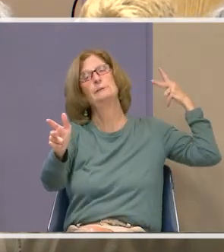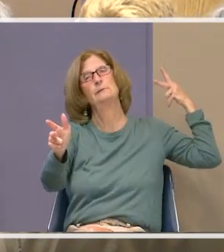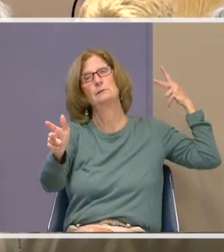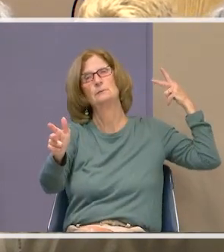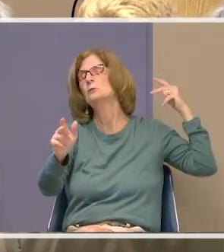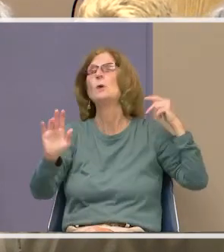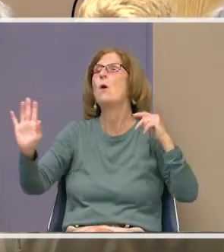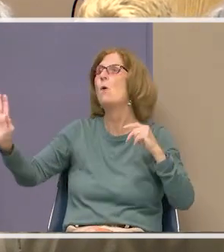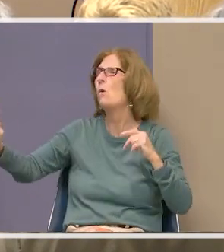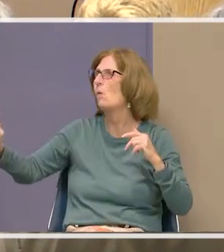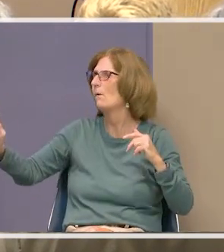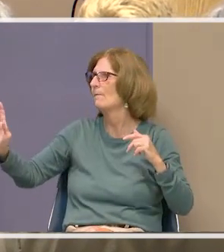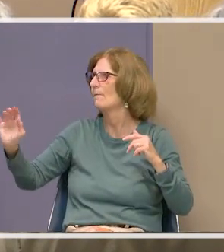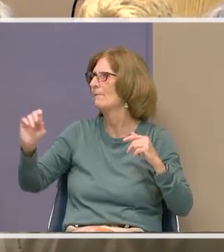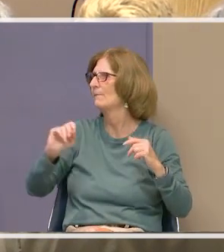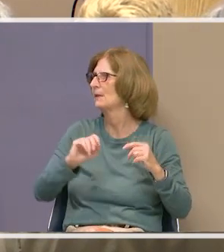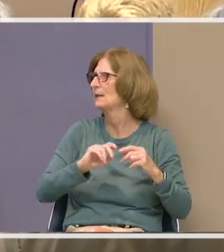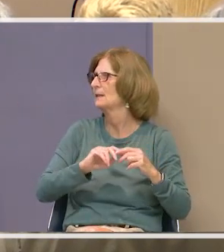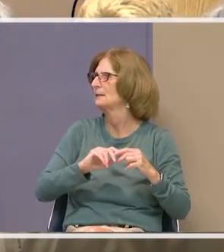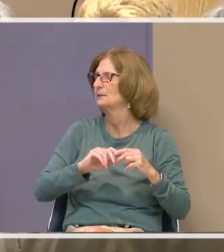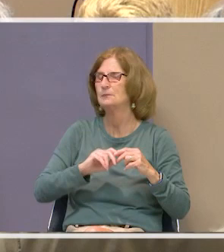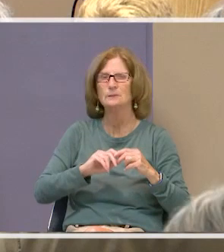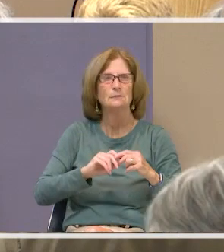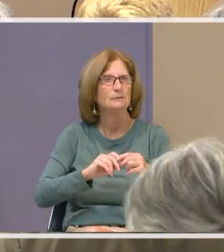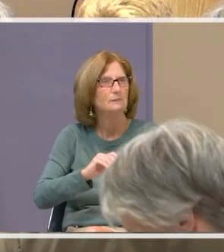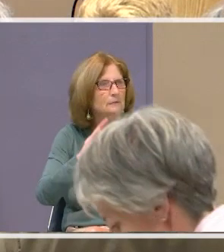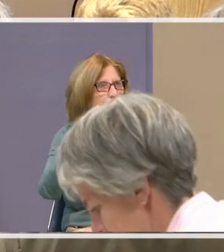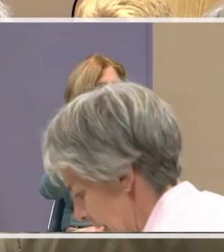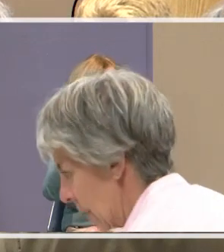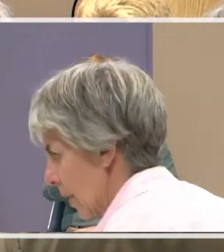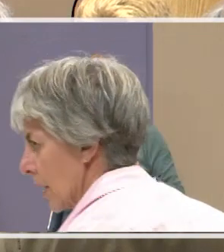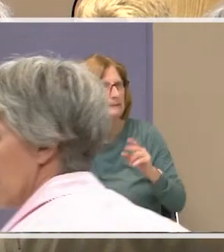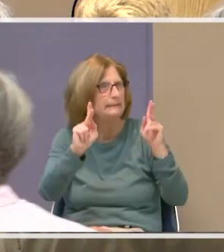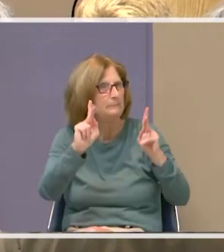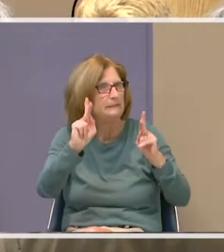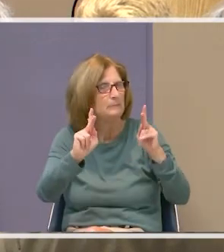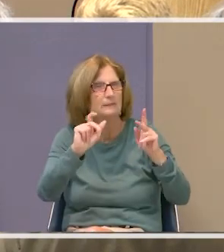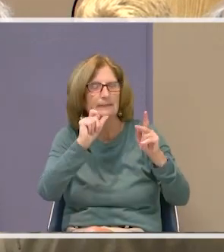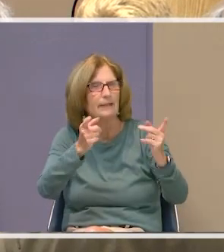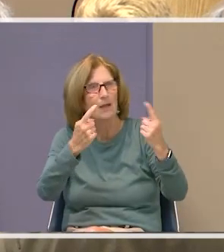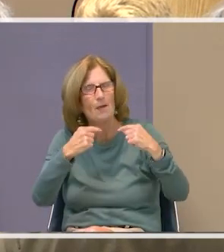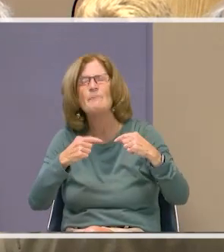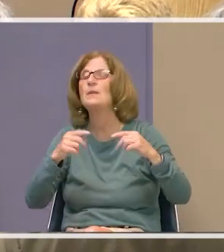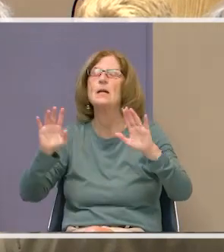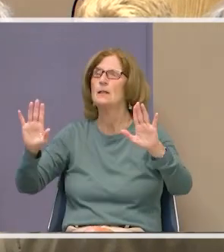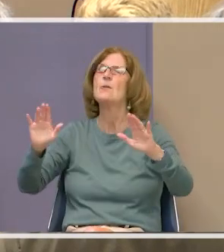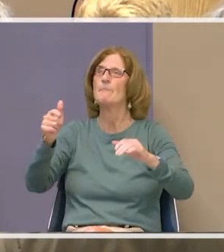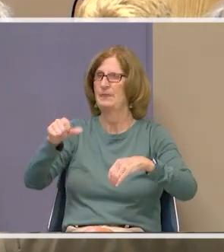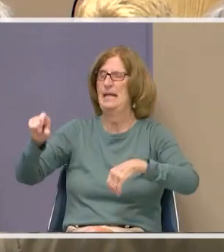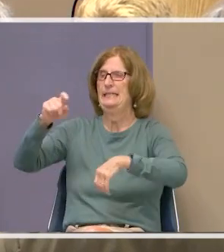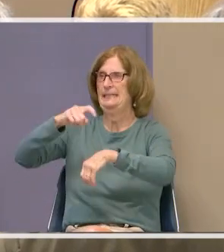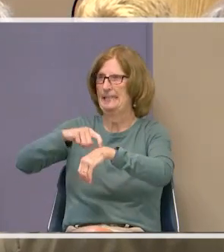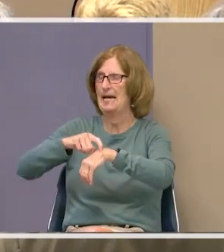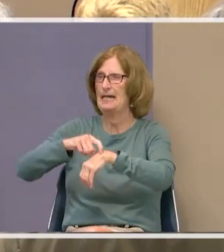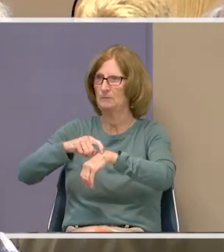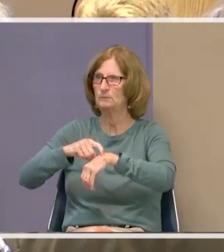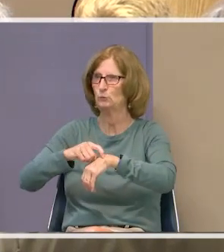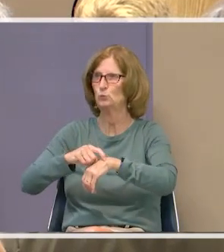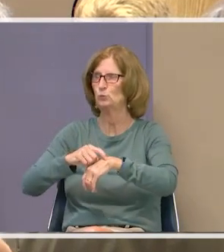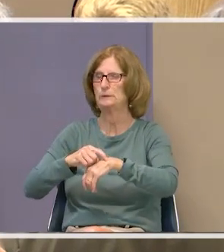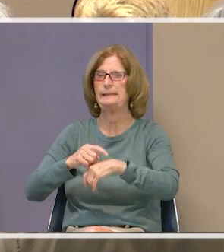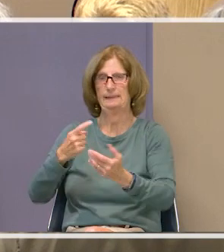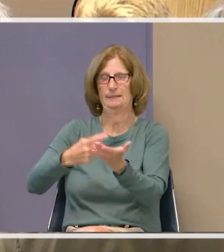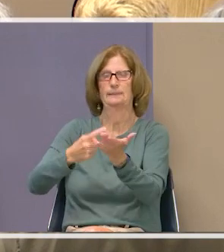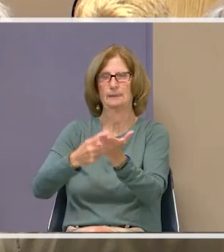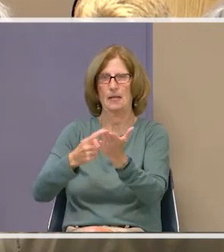as part of this, hopefully, my PRT colleague didn't come tonight. This is going in front of them, any type of consolidation, any type of work we have